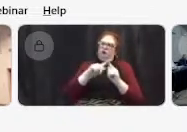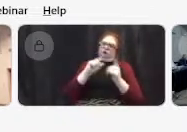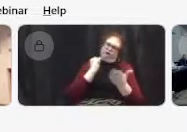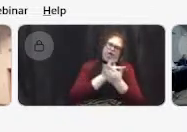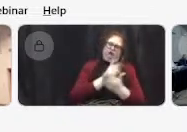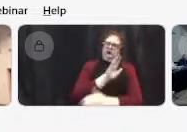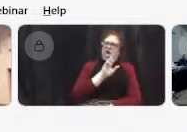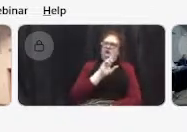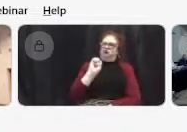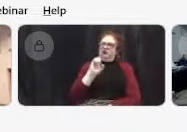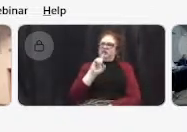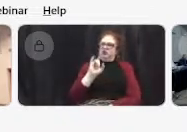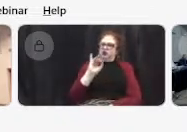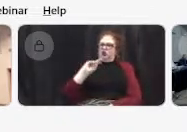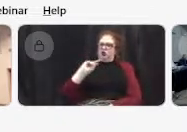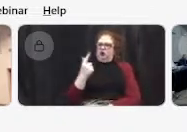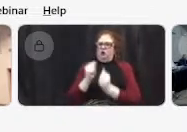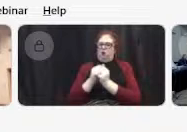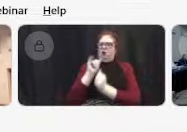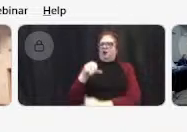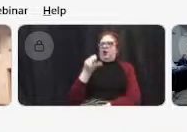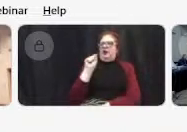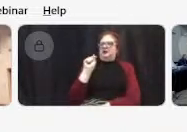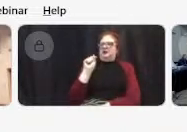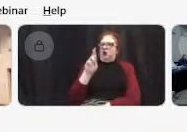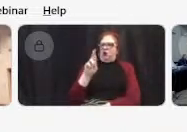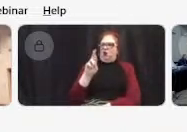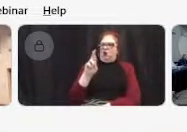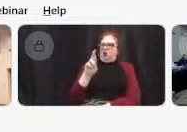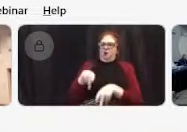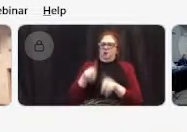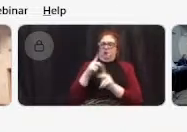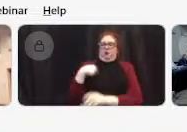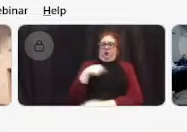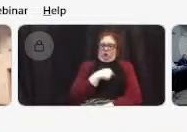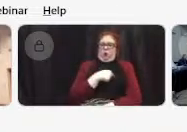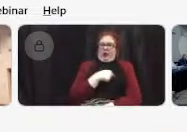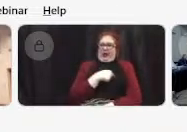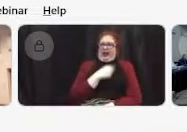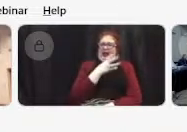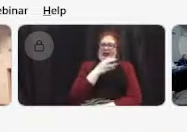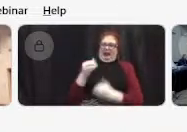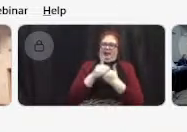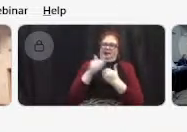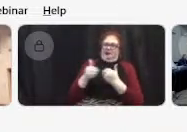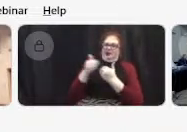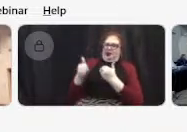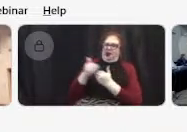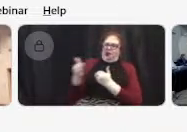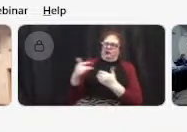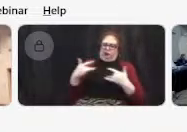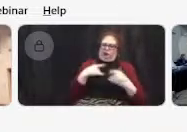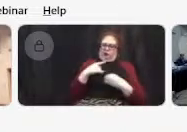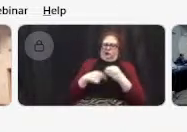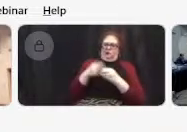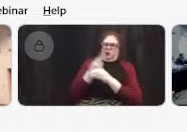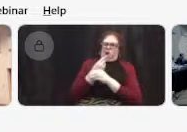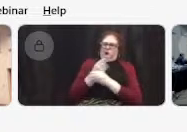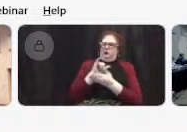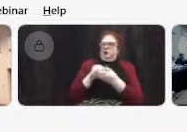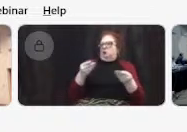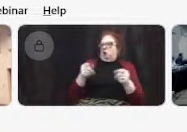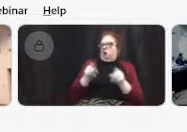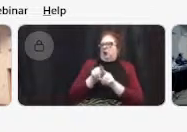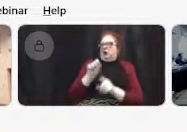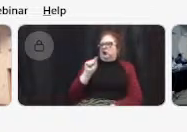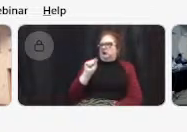and the STR2 permit. Additionally, we and the neighbors have several concerns with the use of the property as a short-term rental too. As such, we